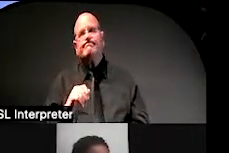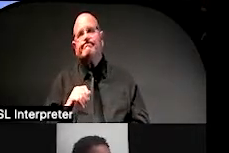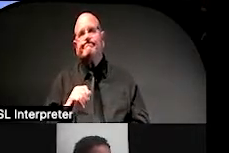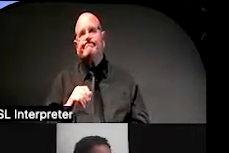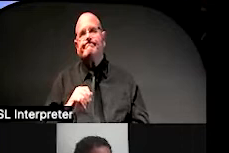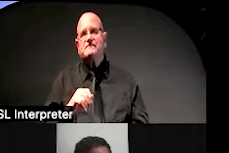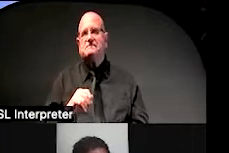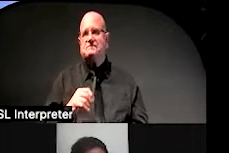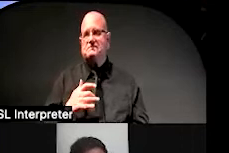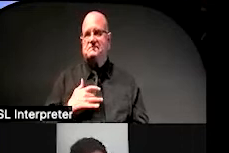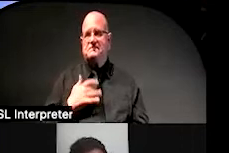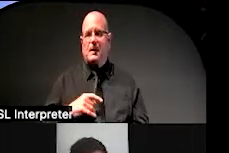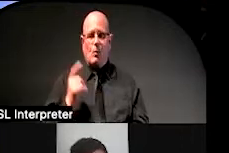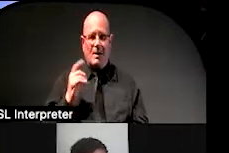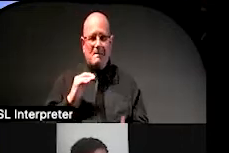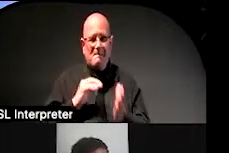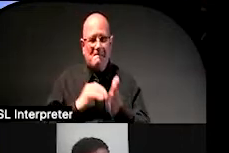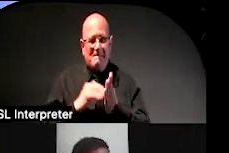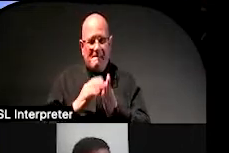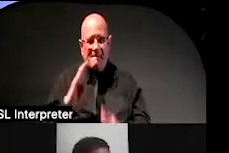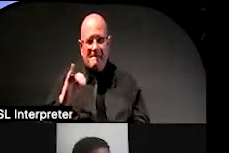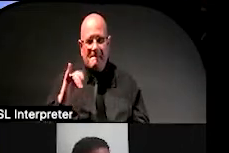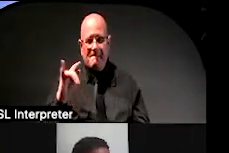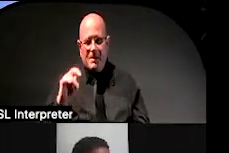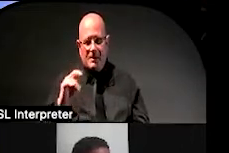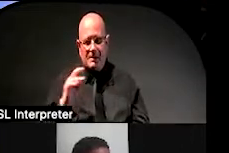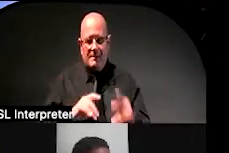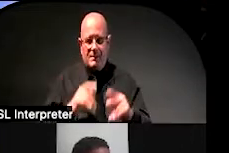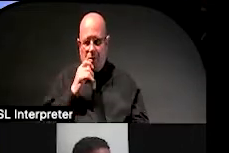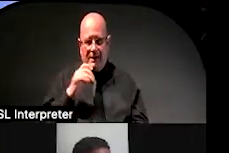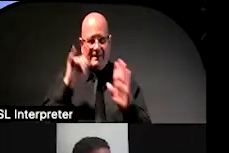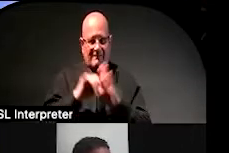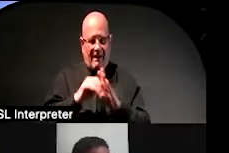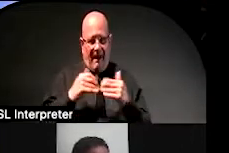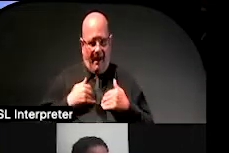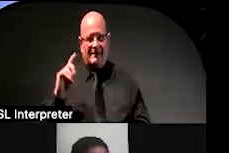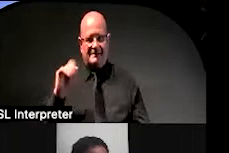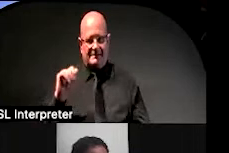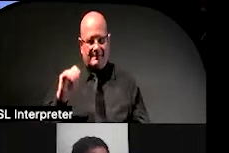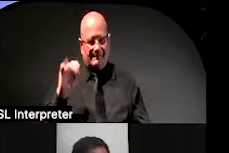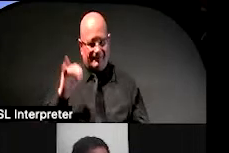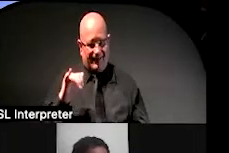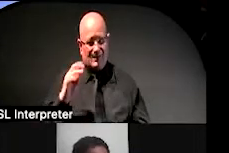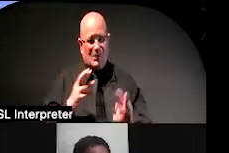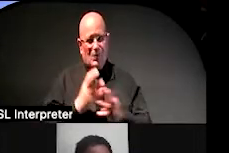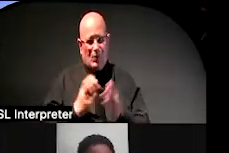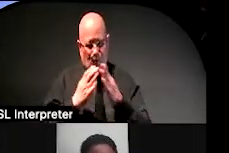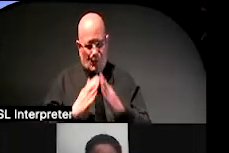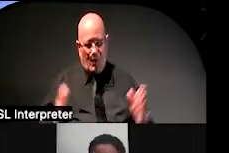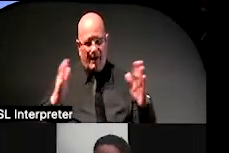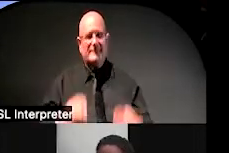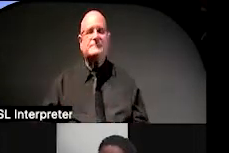about 1 billion people who identify as having a disability, and that's worldwide. And so it was